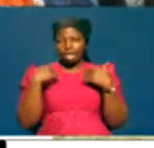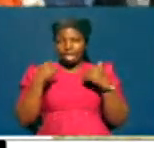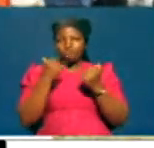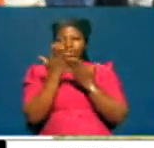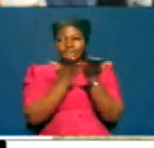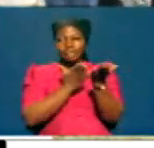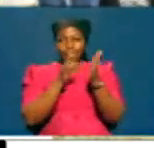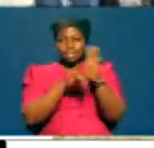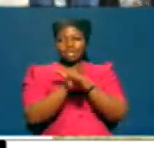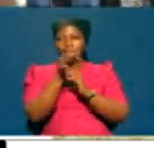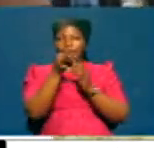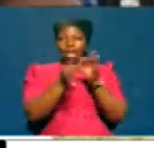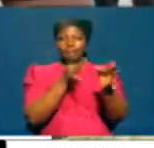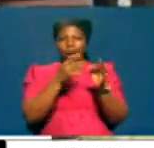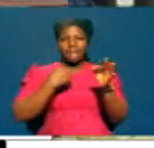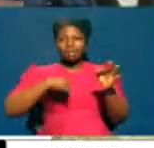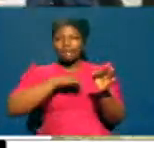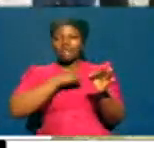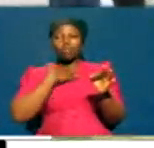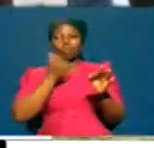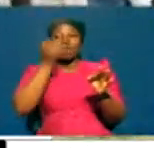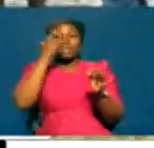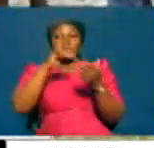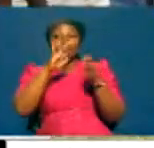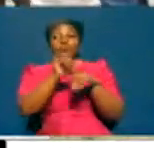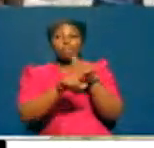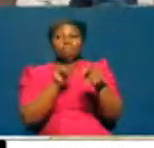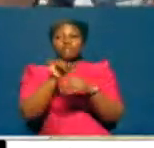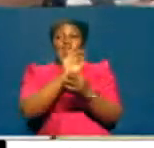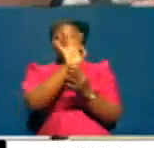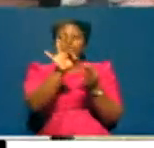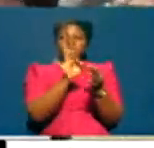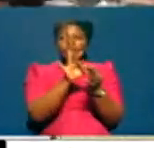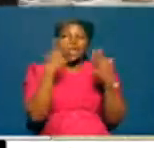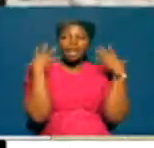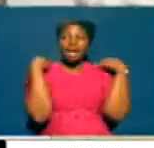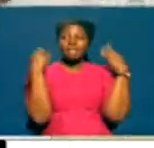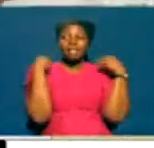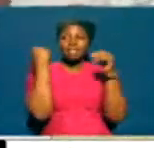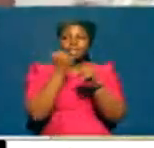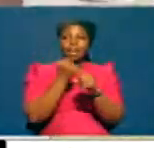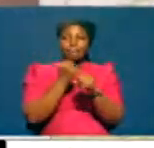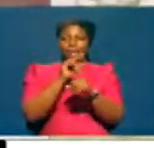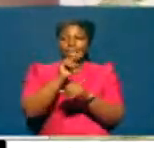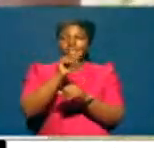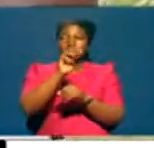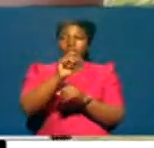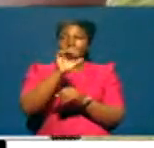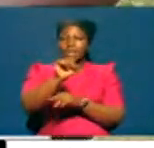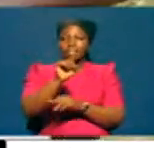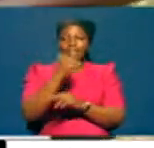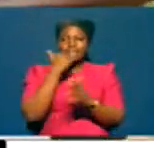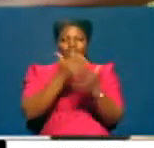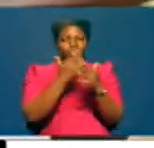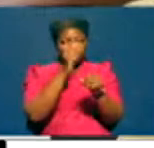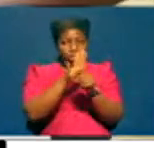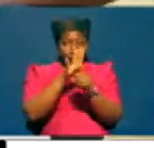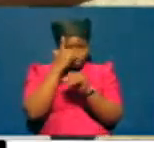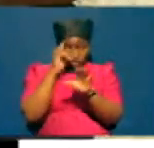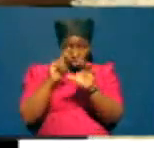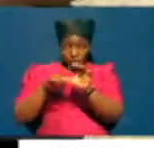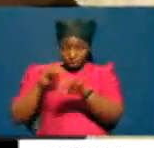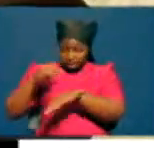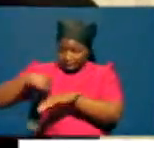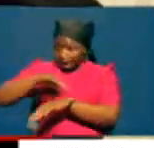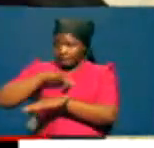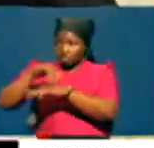We just want to understand more about this particular exercise being spearheaded by the Nairobi Metropolitan Services. Thank you so much for joining us on KBC Channel 1.